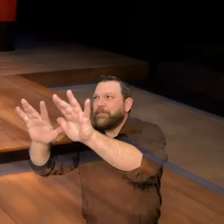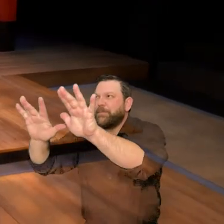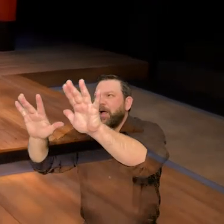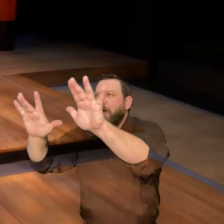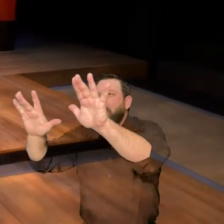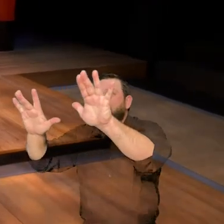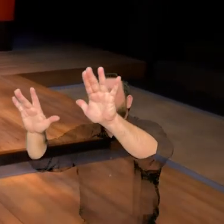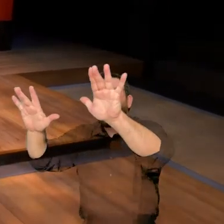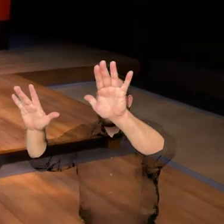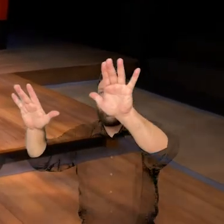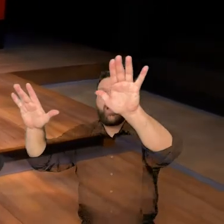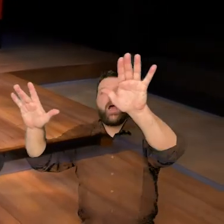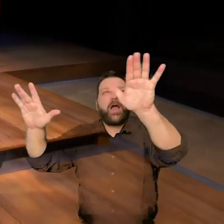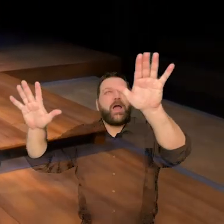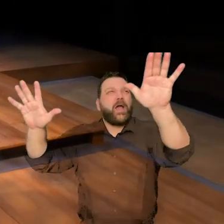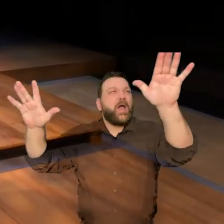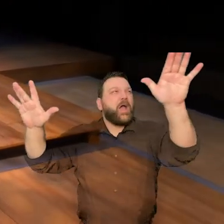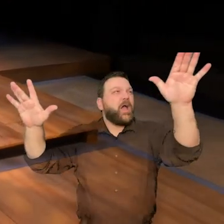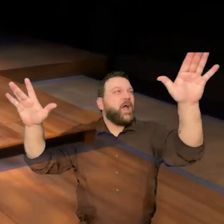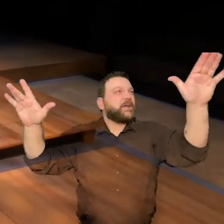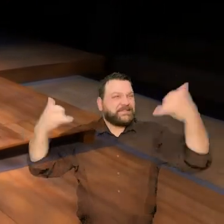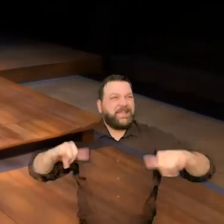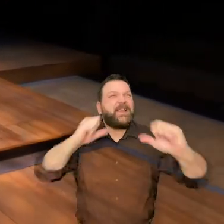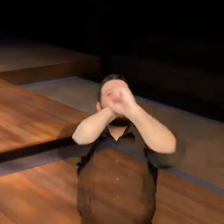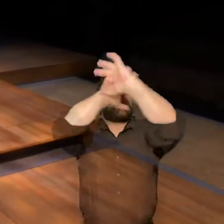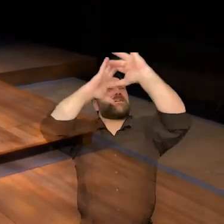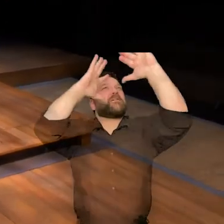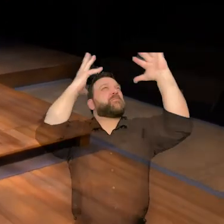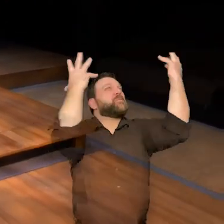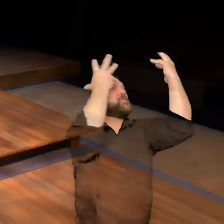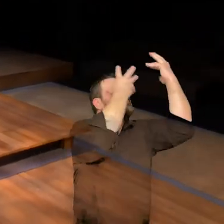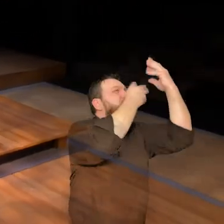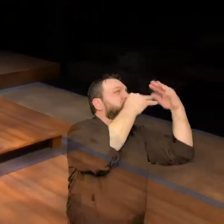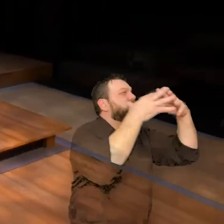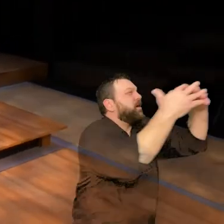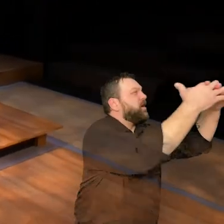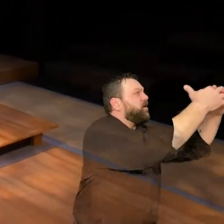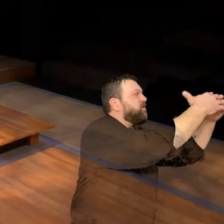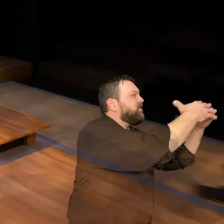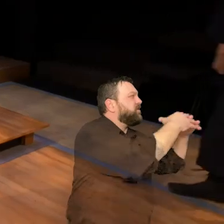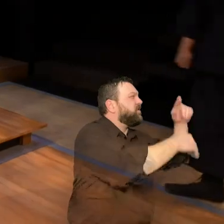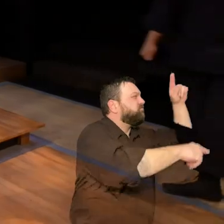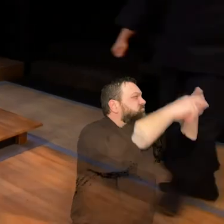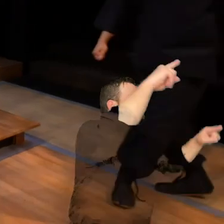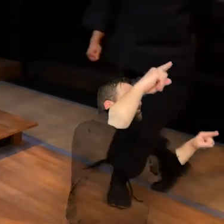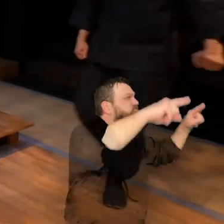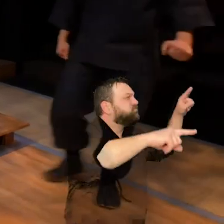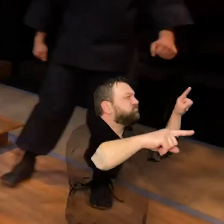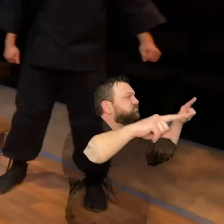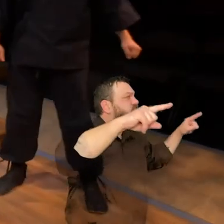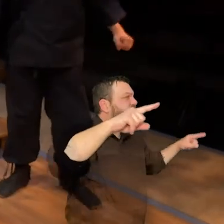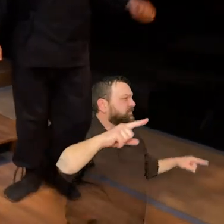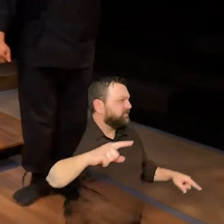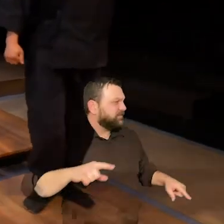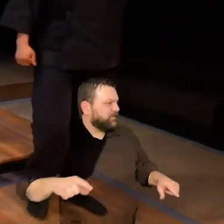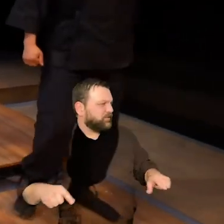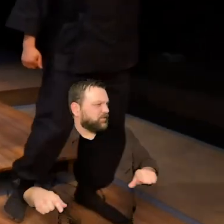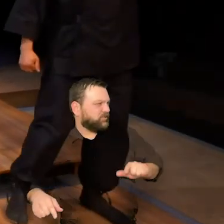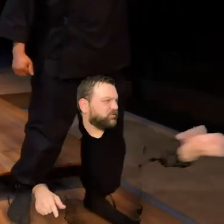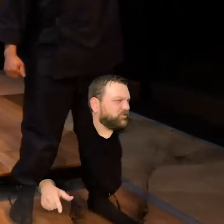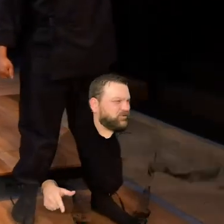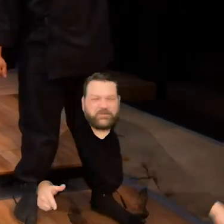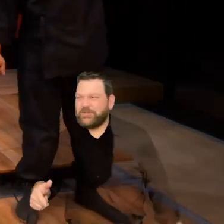flickering, tracing shadows of the pines, saw my lady sleeping. Your turn.